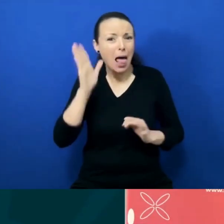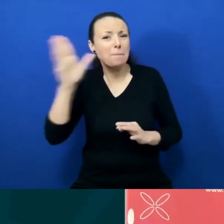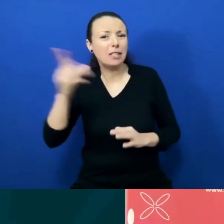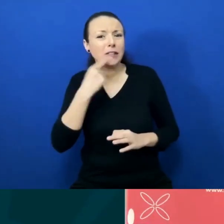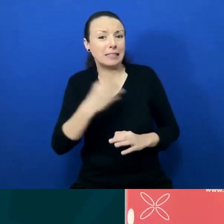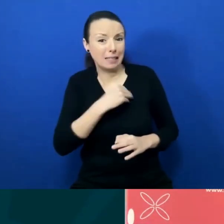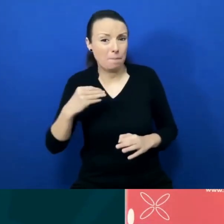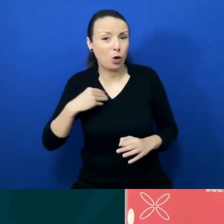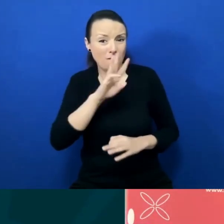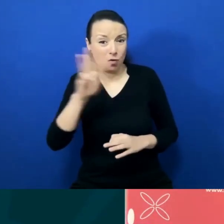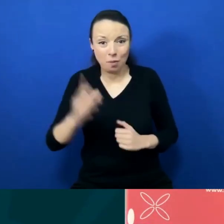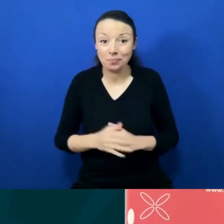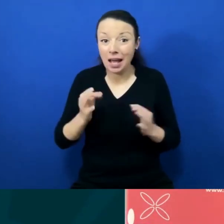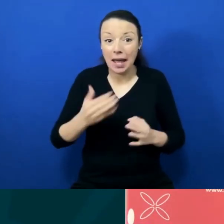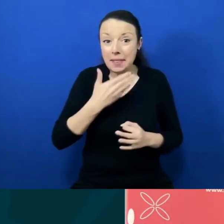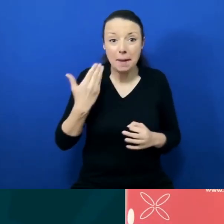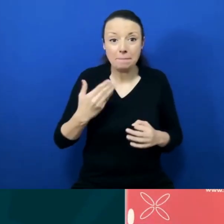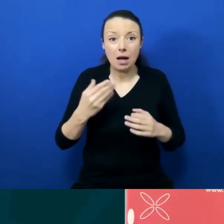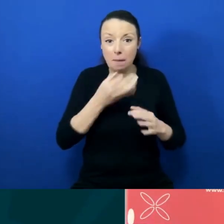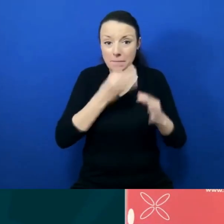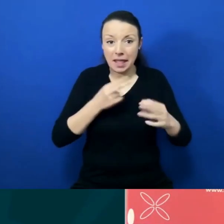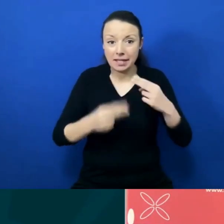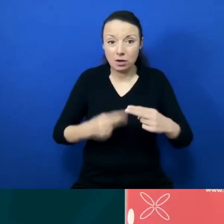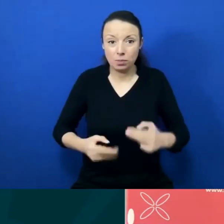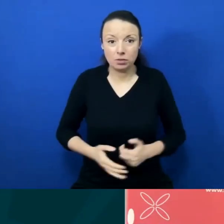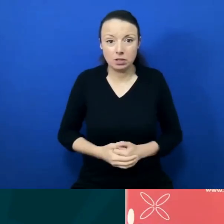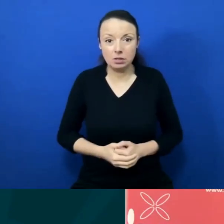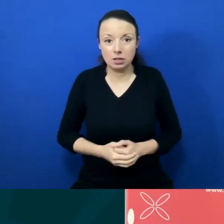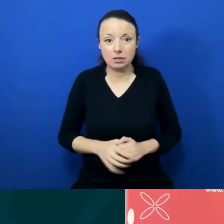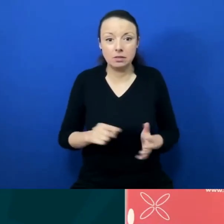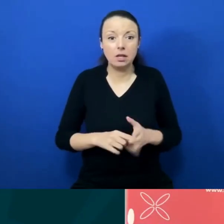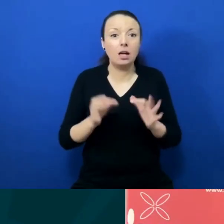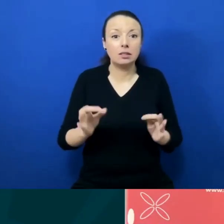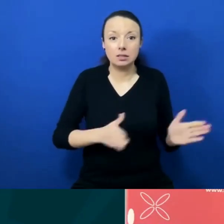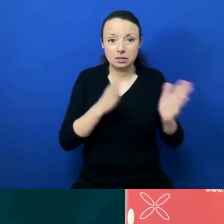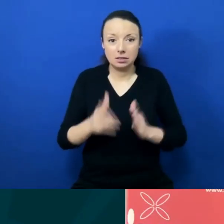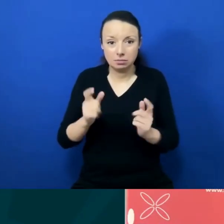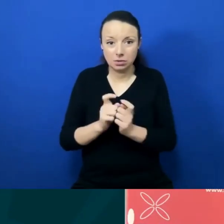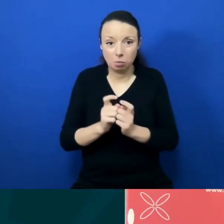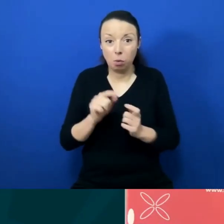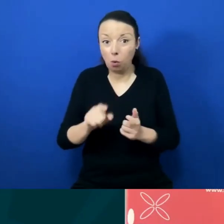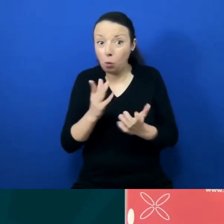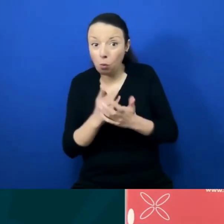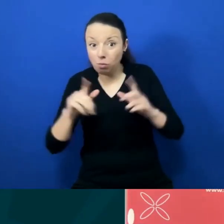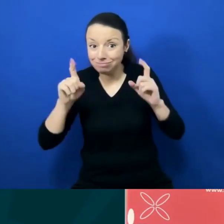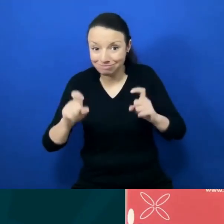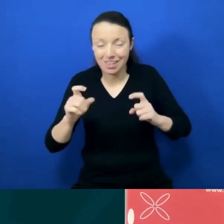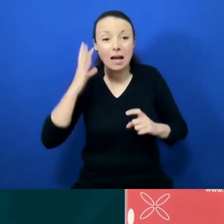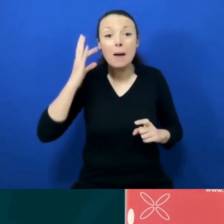very valuable. Thank you very much for your presence. We didn't have questions in the chat, so we can move to another